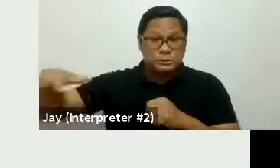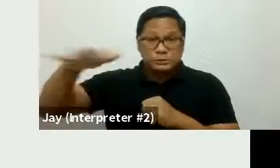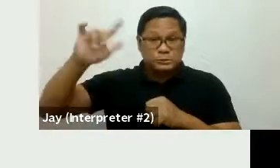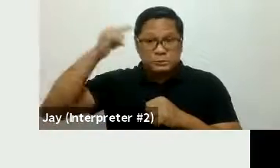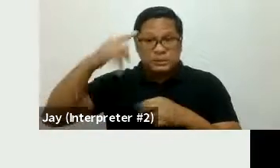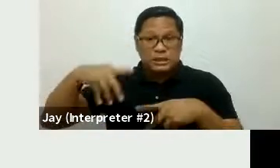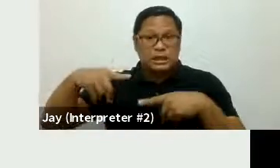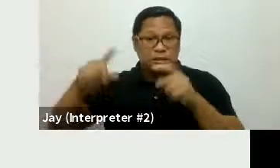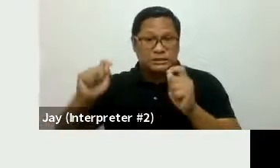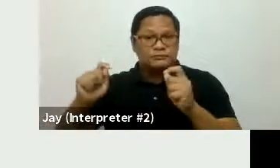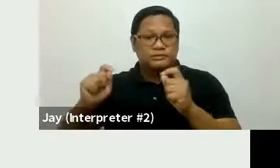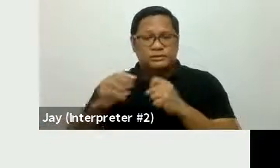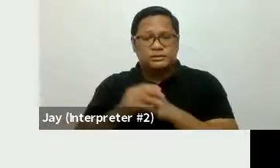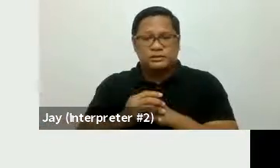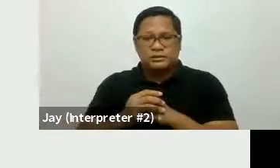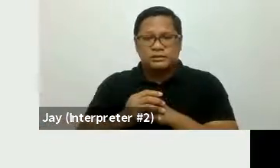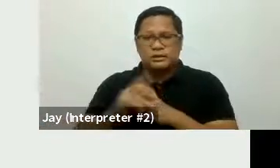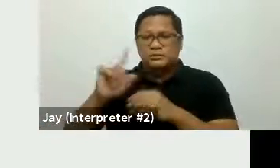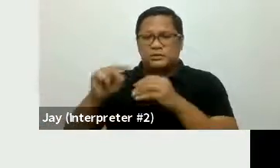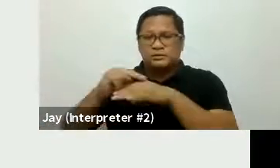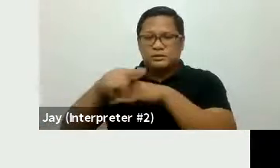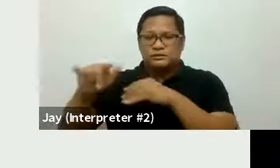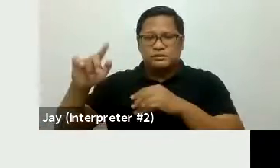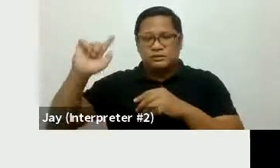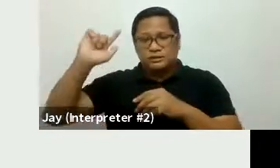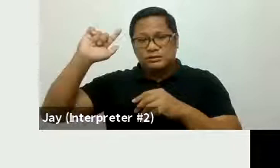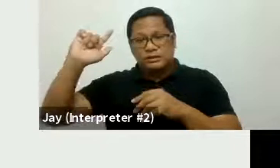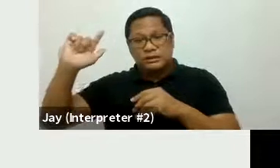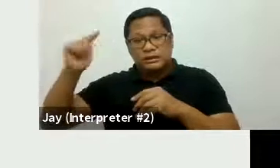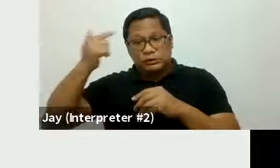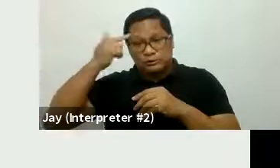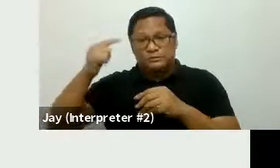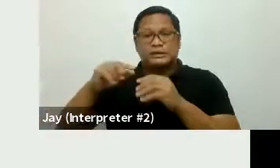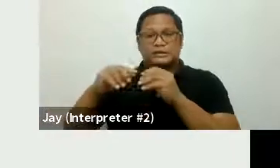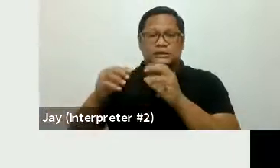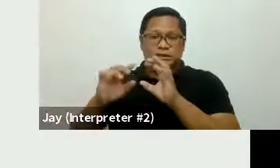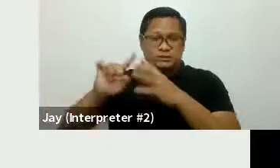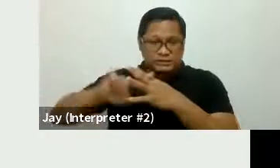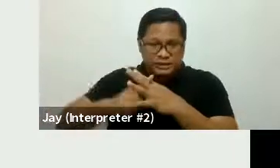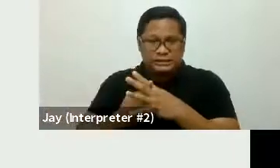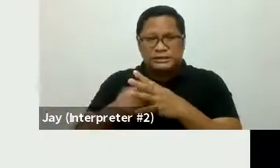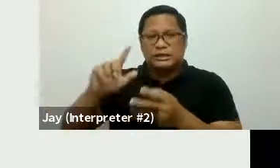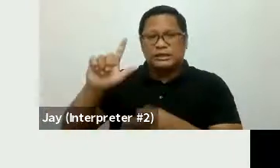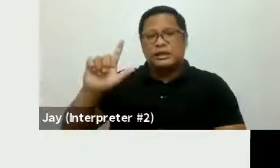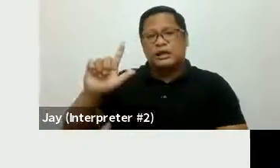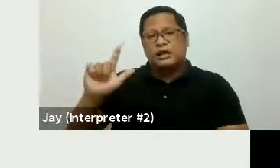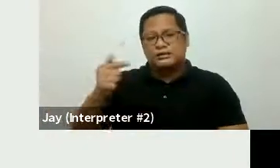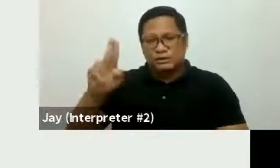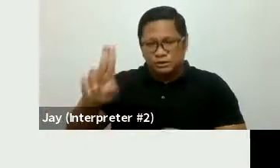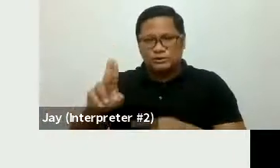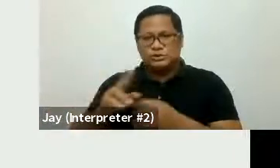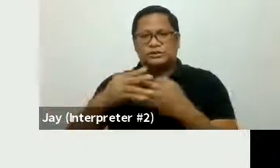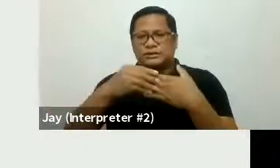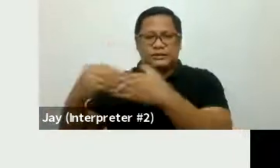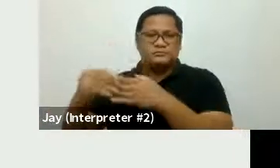adopted this mantra, national government enabled, local government unit led, and people-centered response. And to a